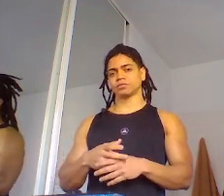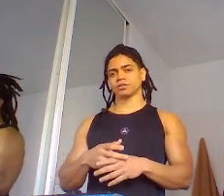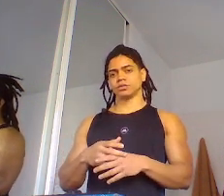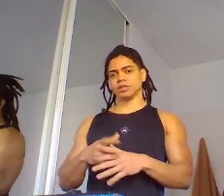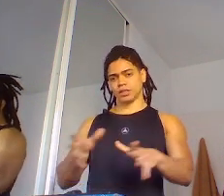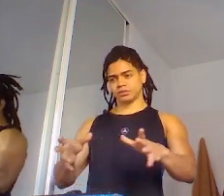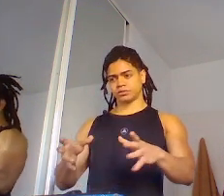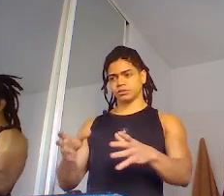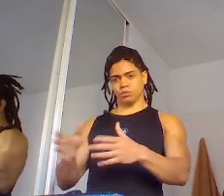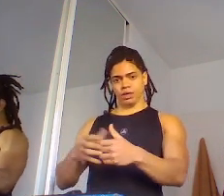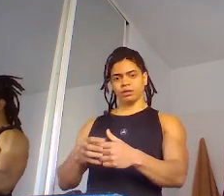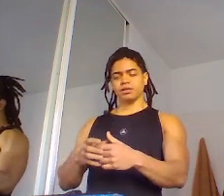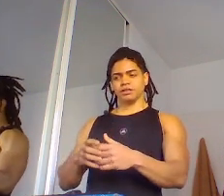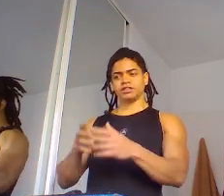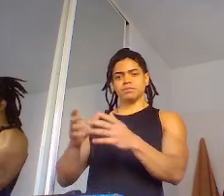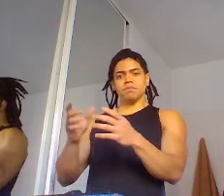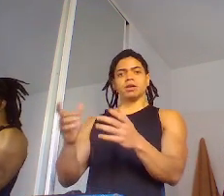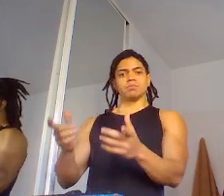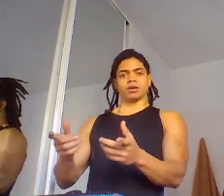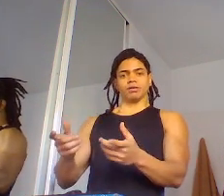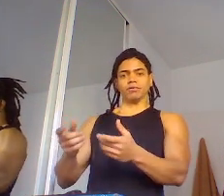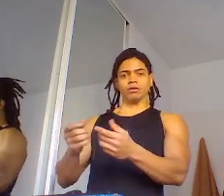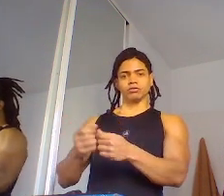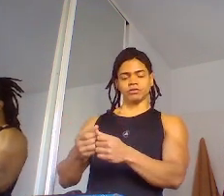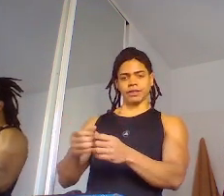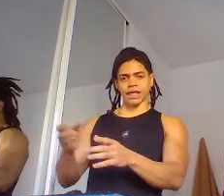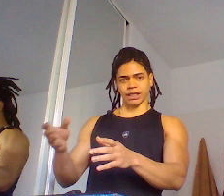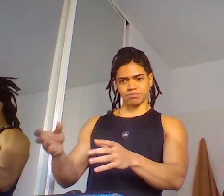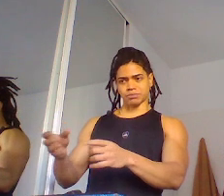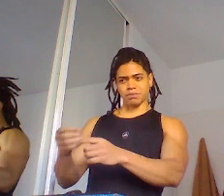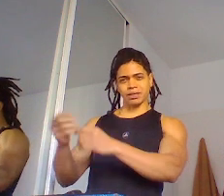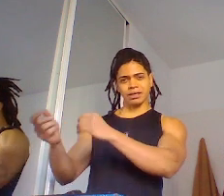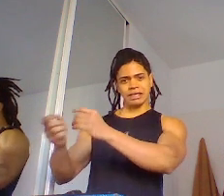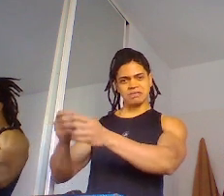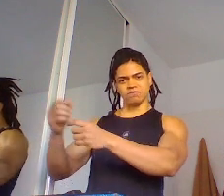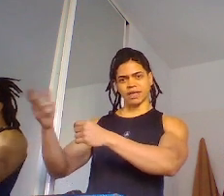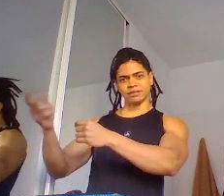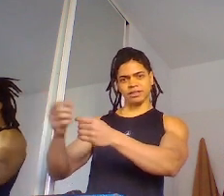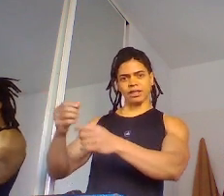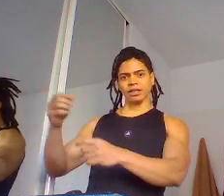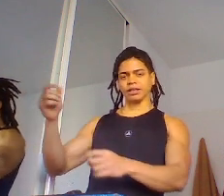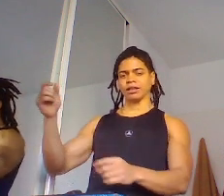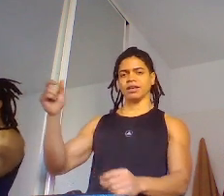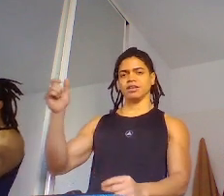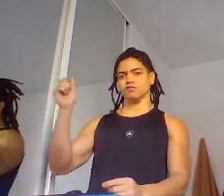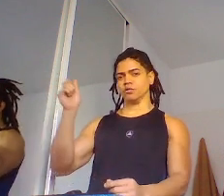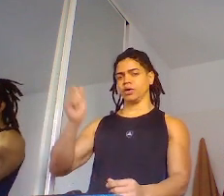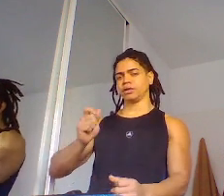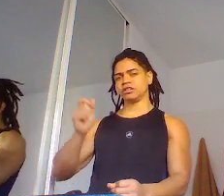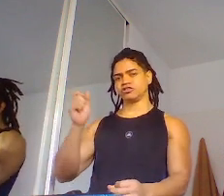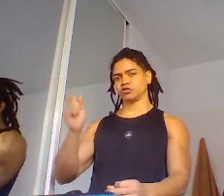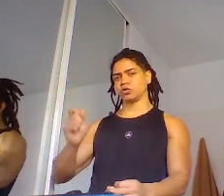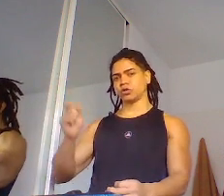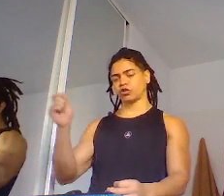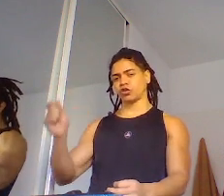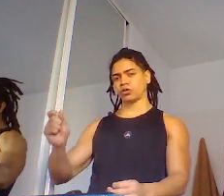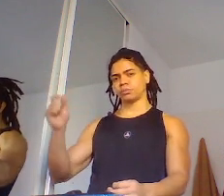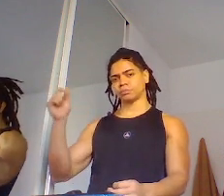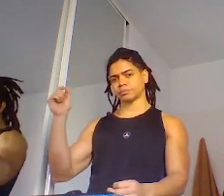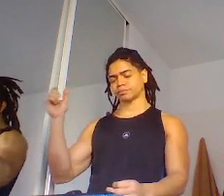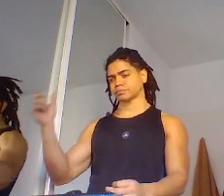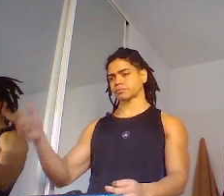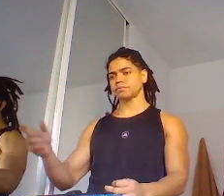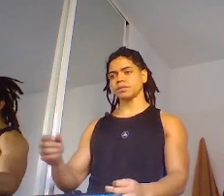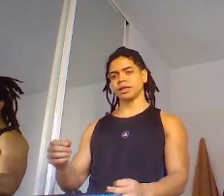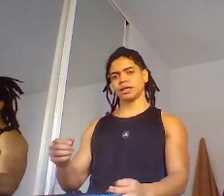assets, is, well, these money market funds that primarily invest in a very short